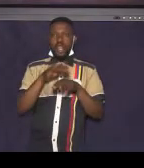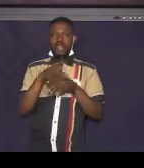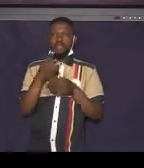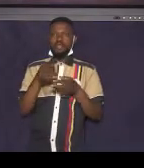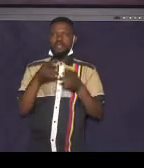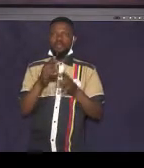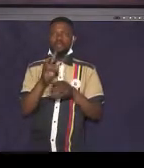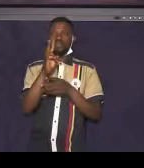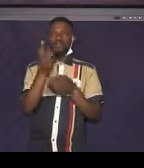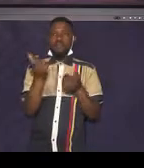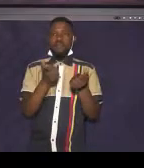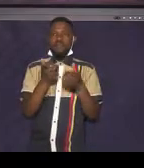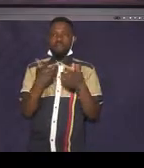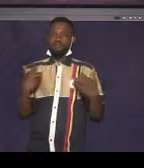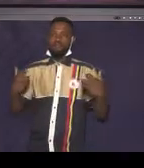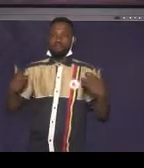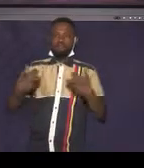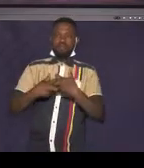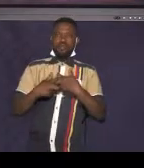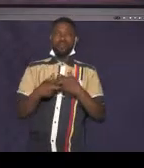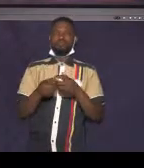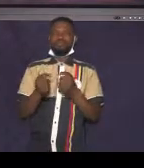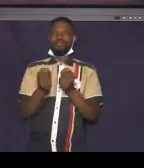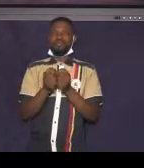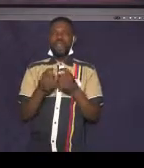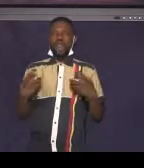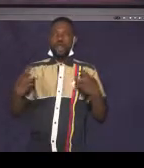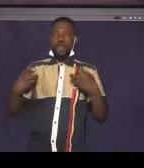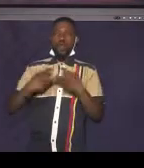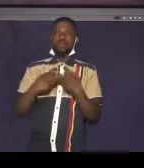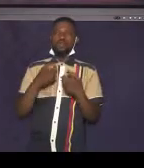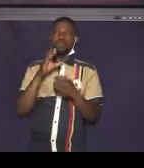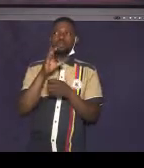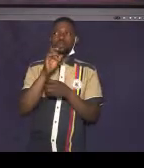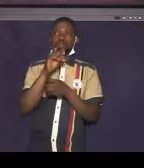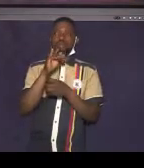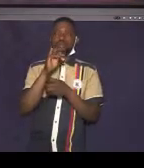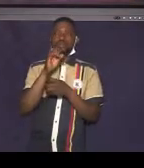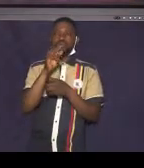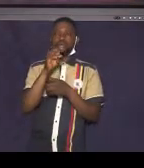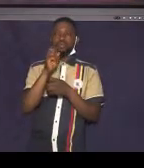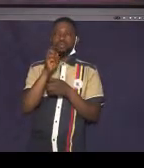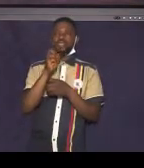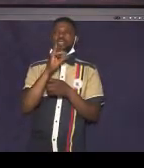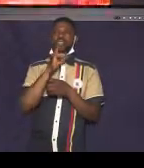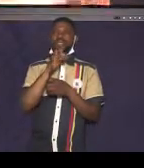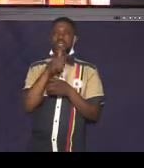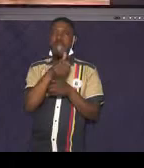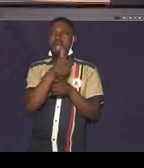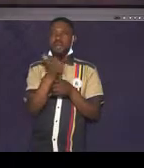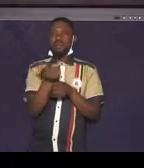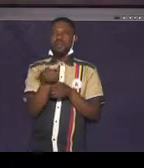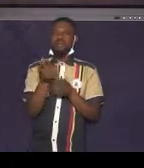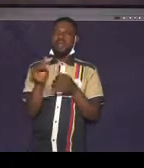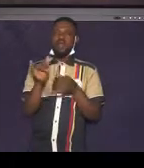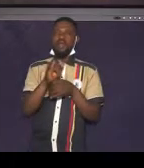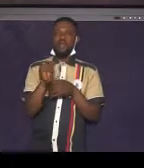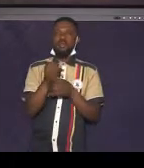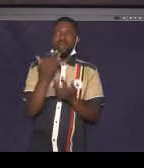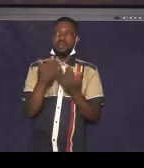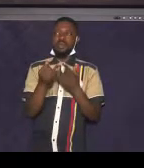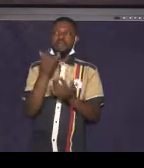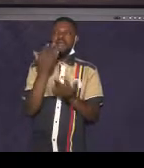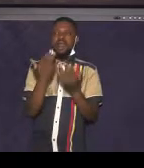two vehicles collided together. So collision is another common example of